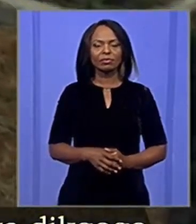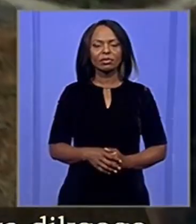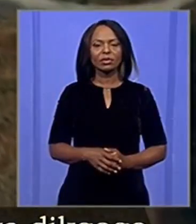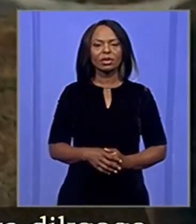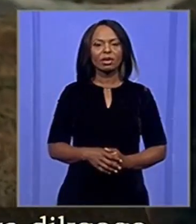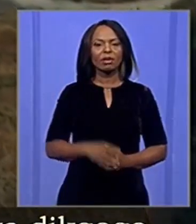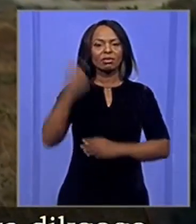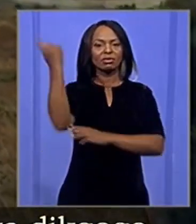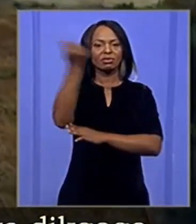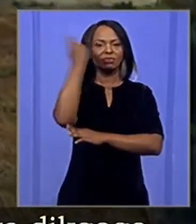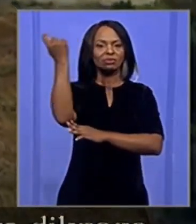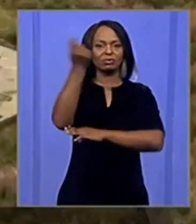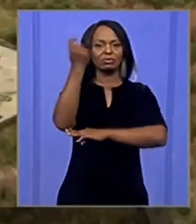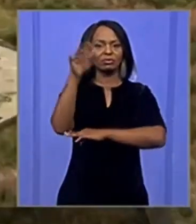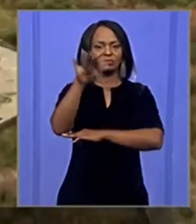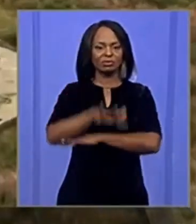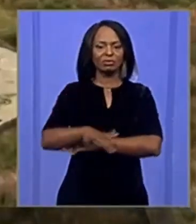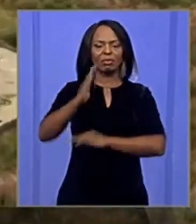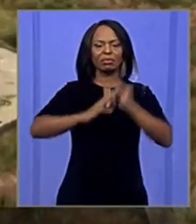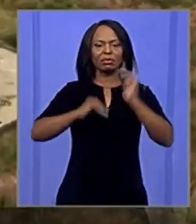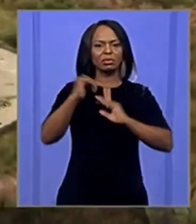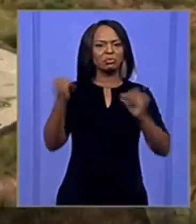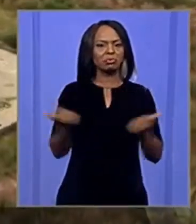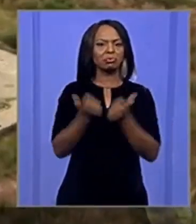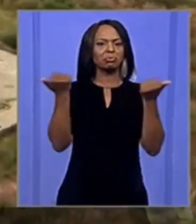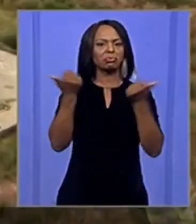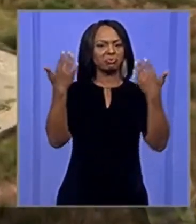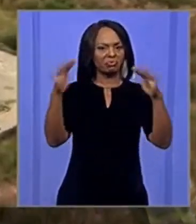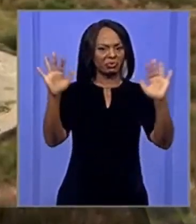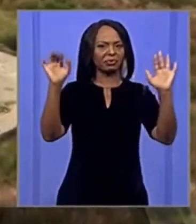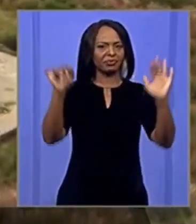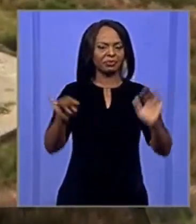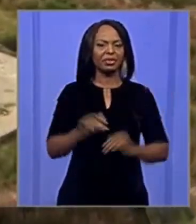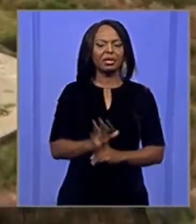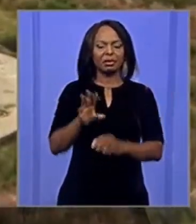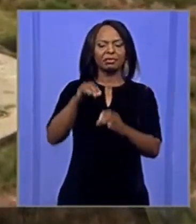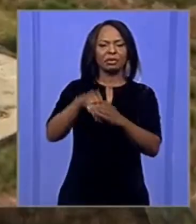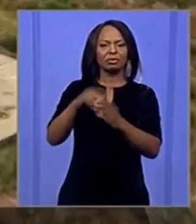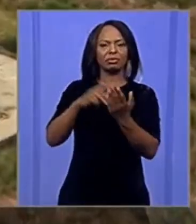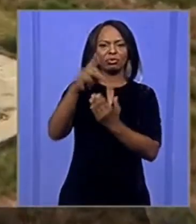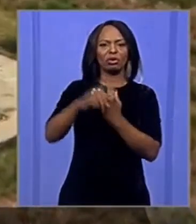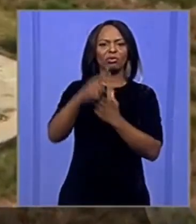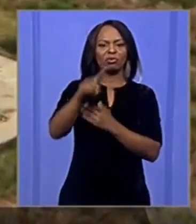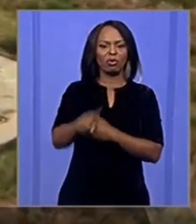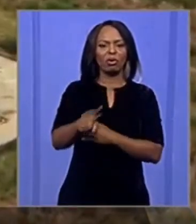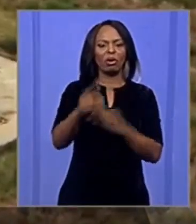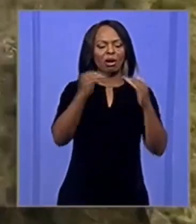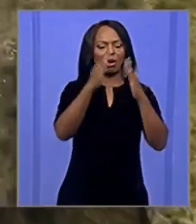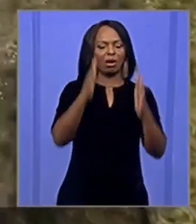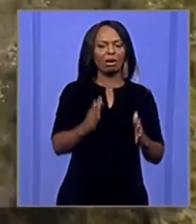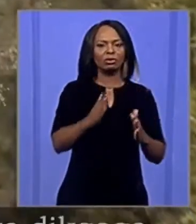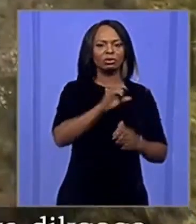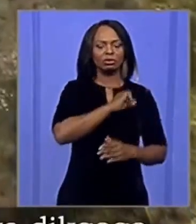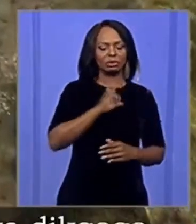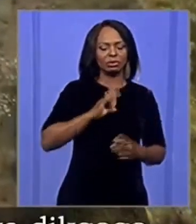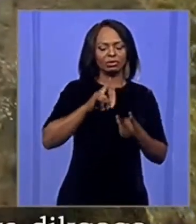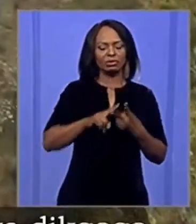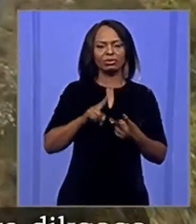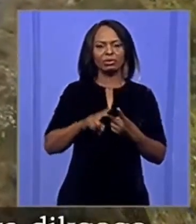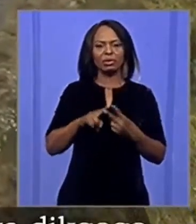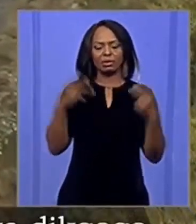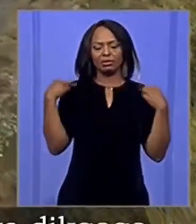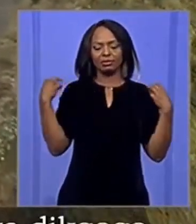Polasi eno e ne feditse go agiwa, e ne akaretsa gareng ga tse dingwe ntlo ya badiri, ntlo ya batlhankela ba tshireletso le lefelo le go